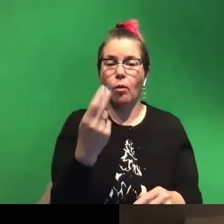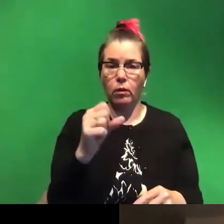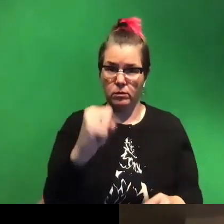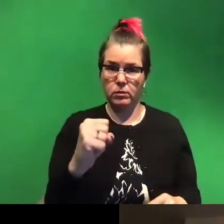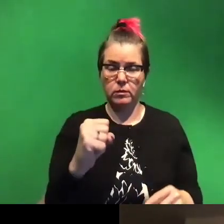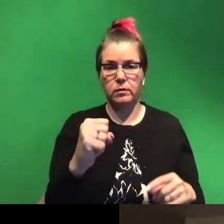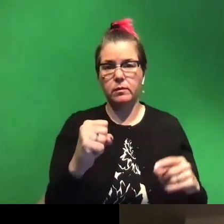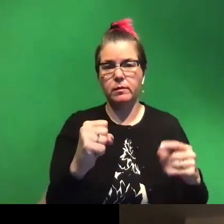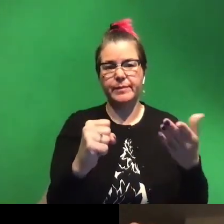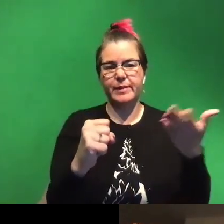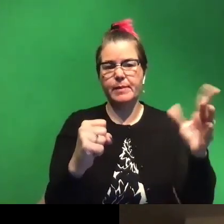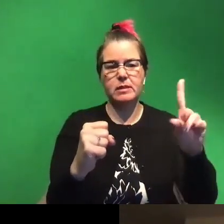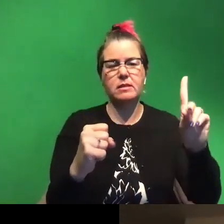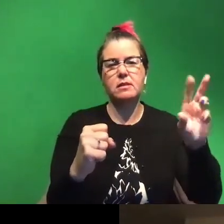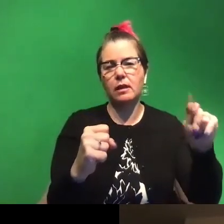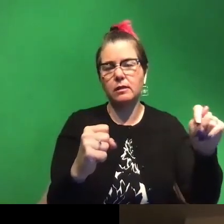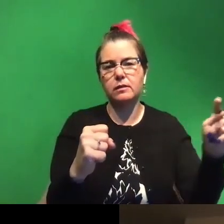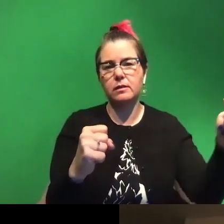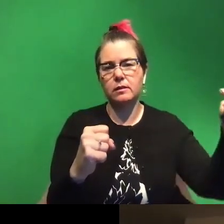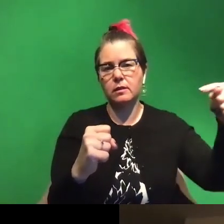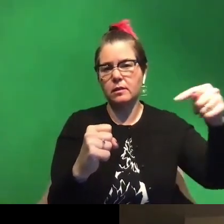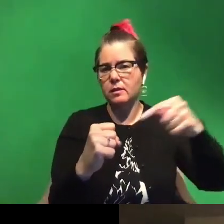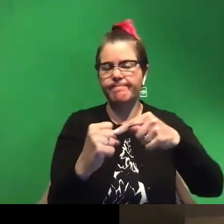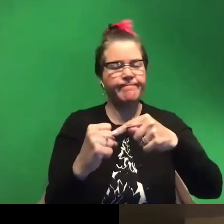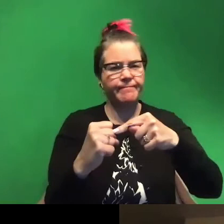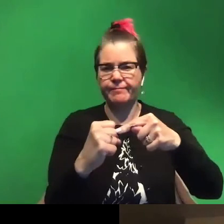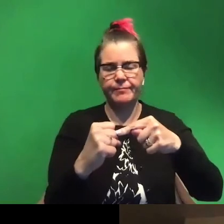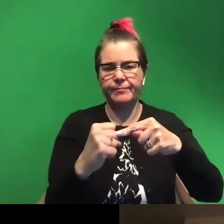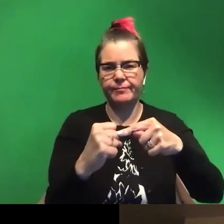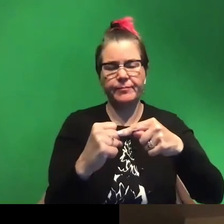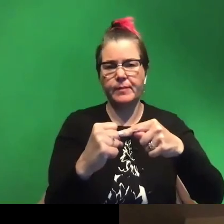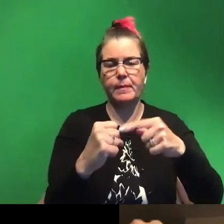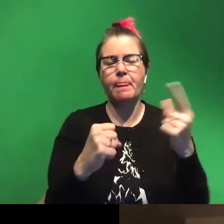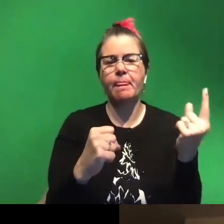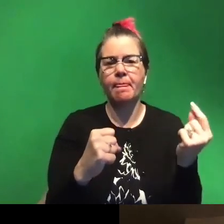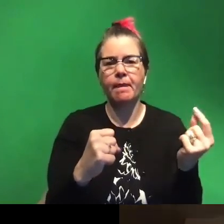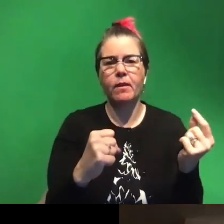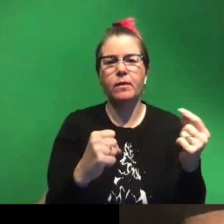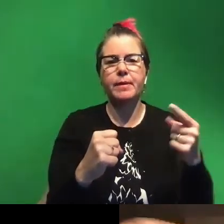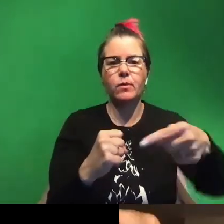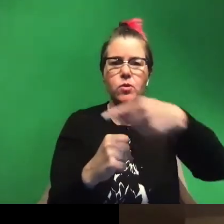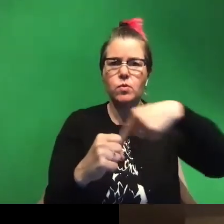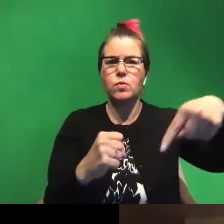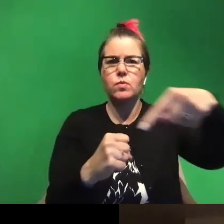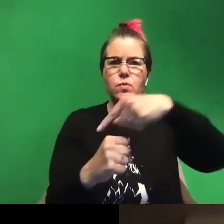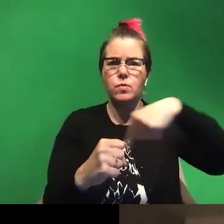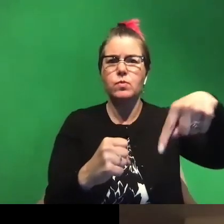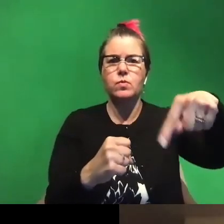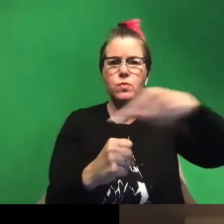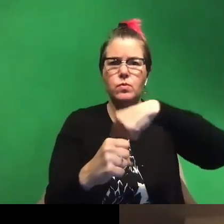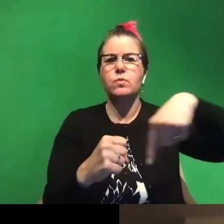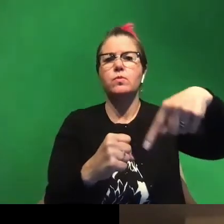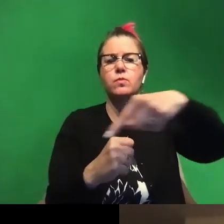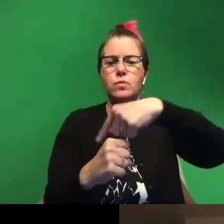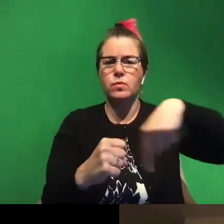a particle of dust. It wouldn't go straight into the black hole. It will normally go around it and start orbiting as